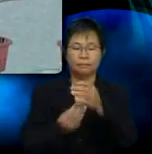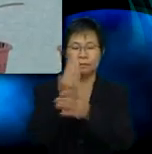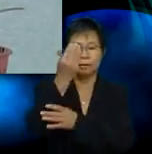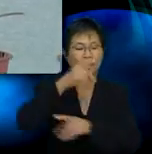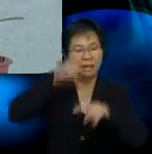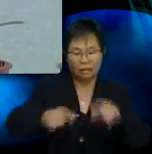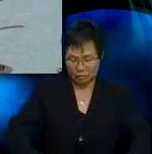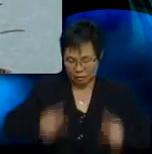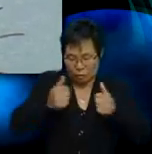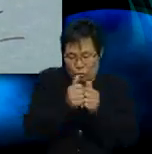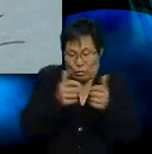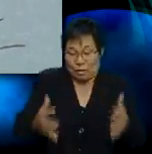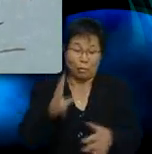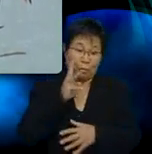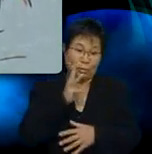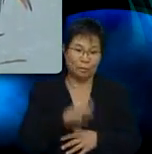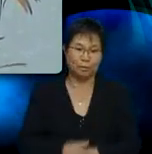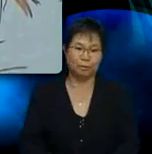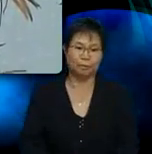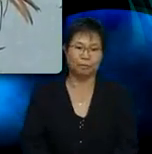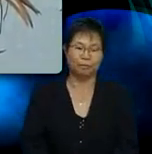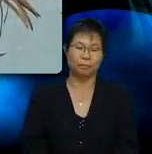Plant can't survive without water.